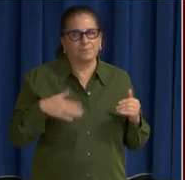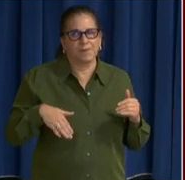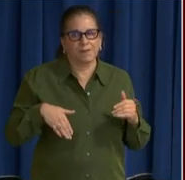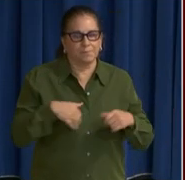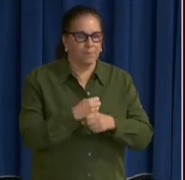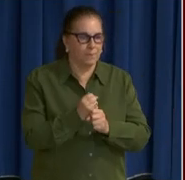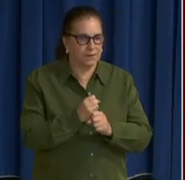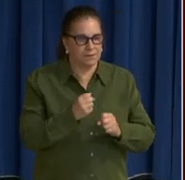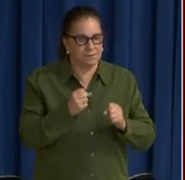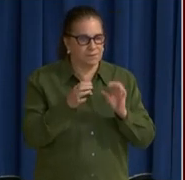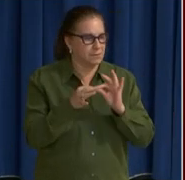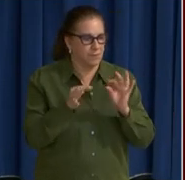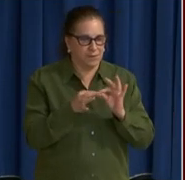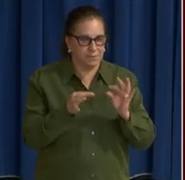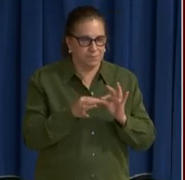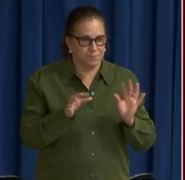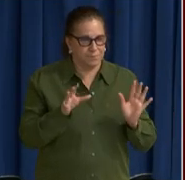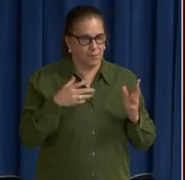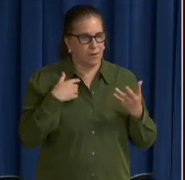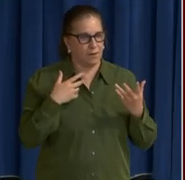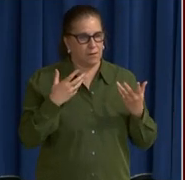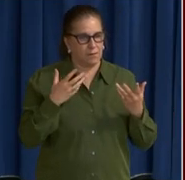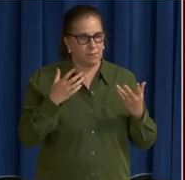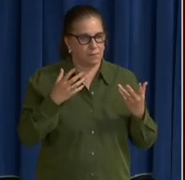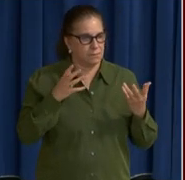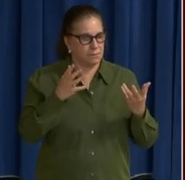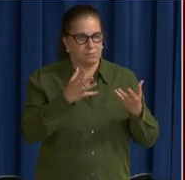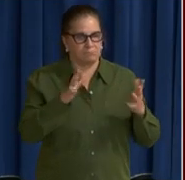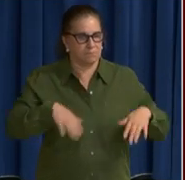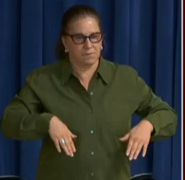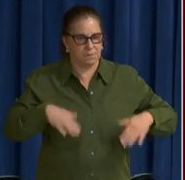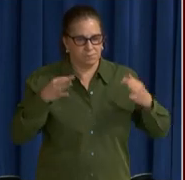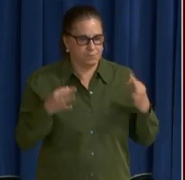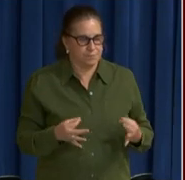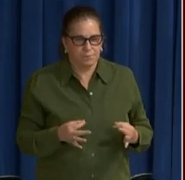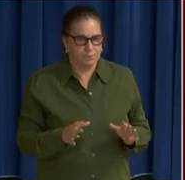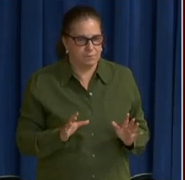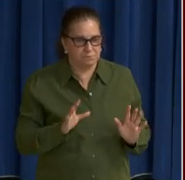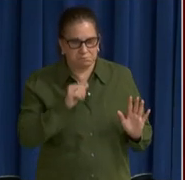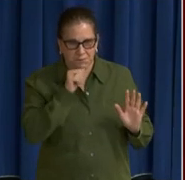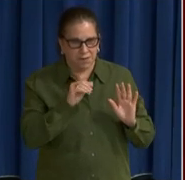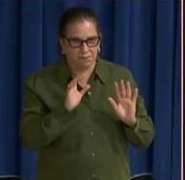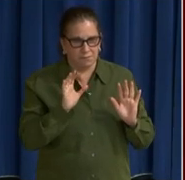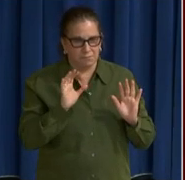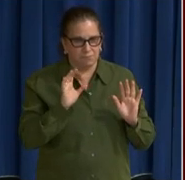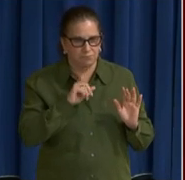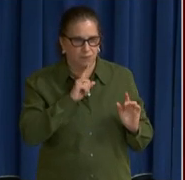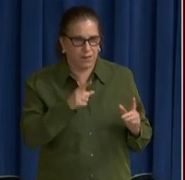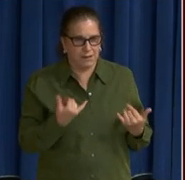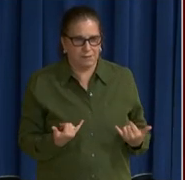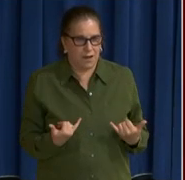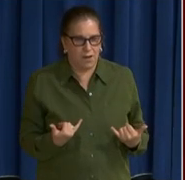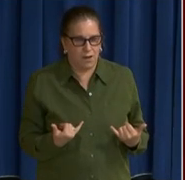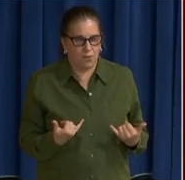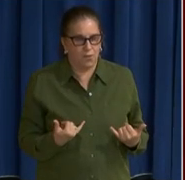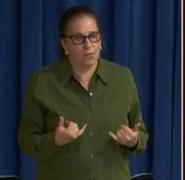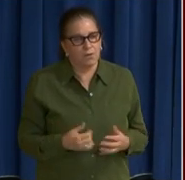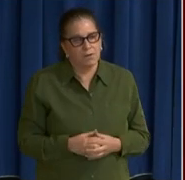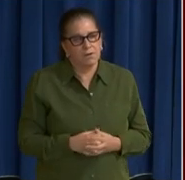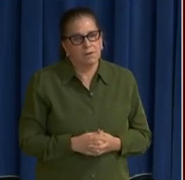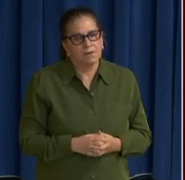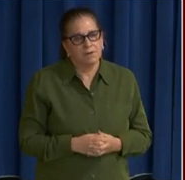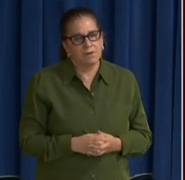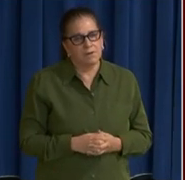podium, but this seems like a time where it's warranted.